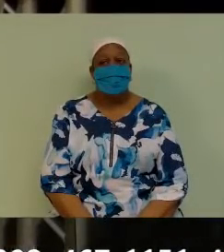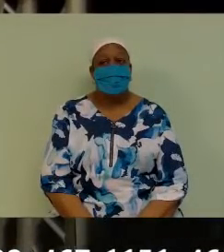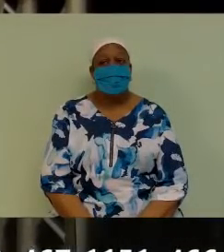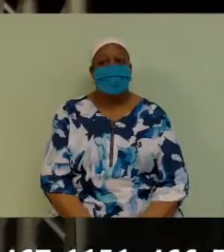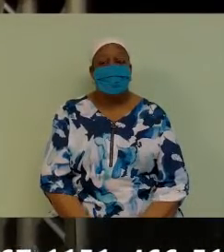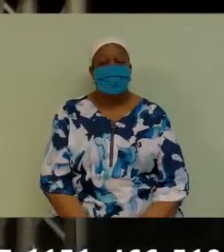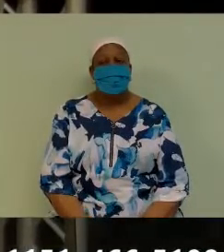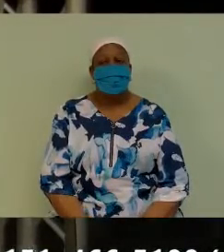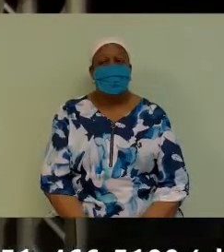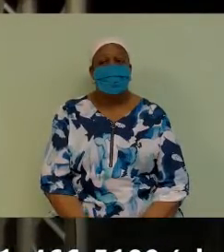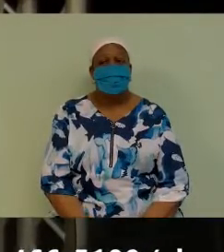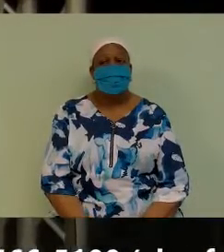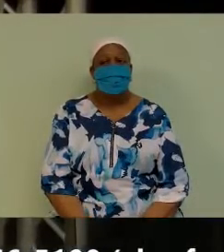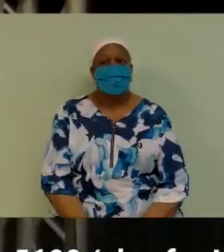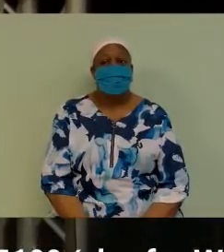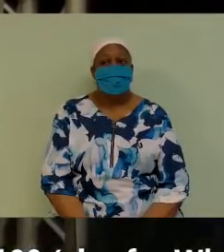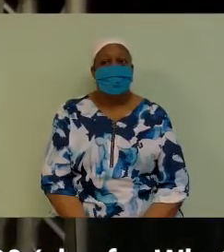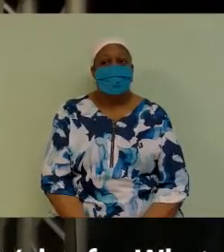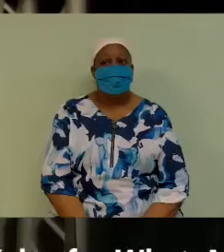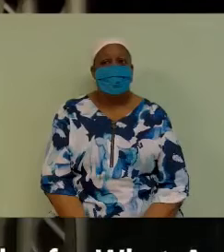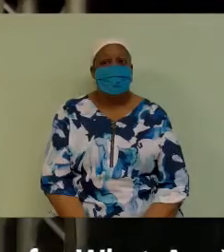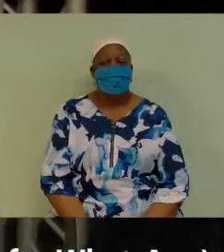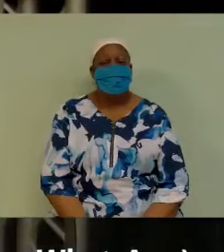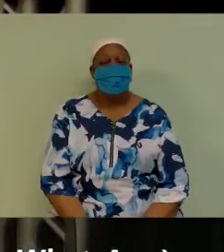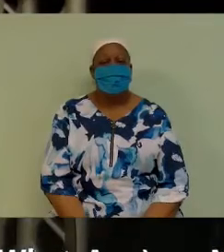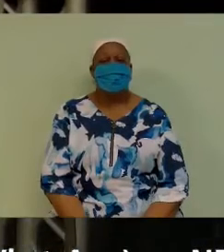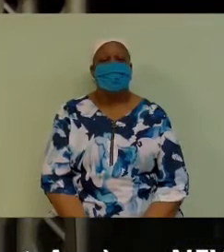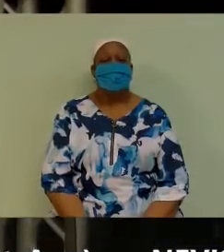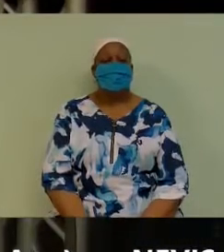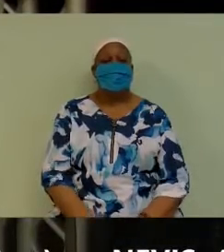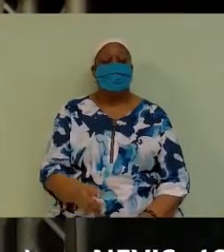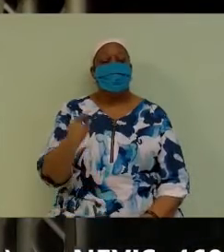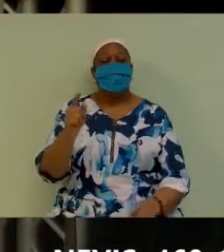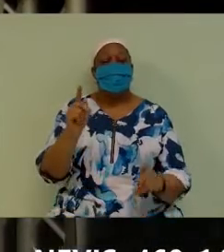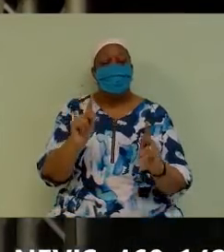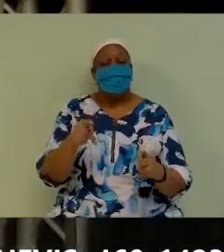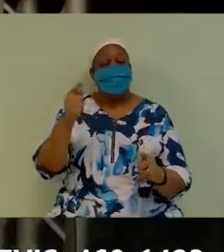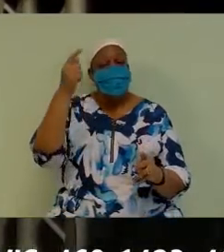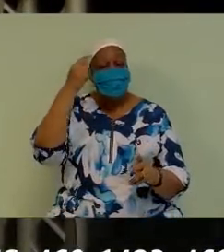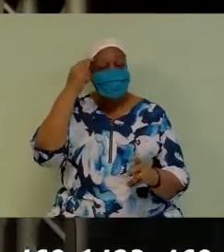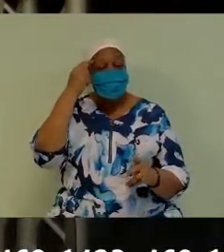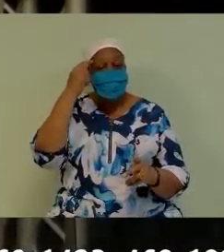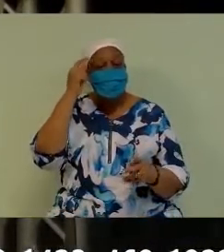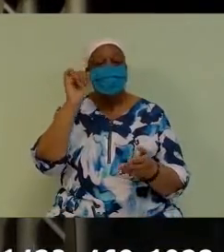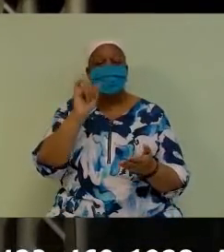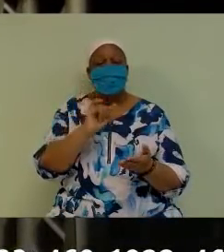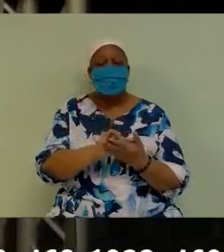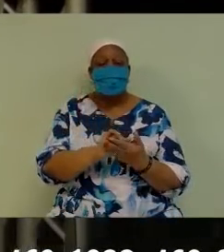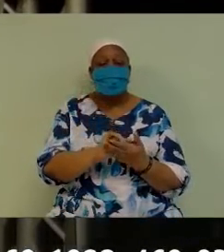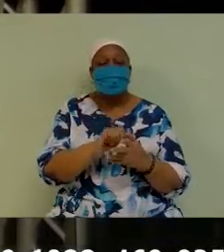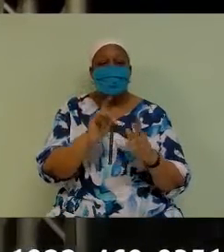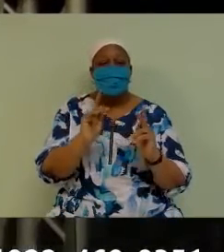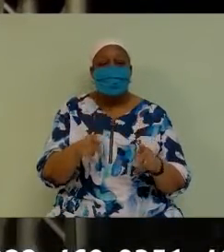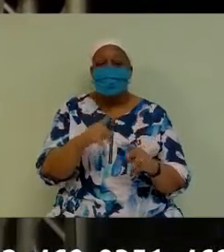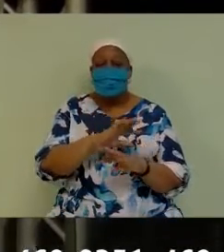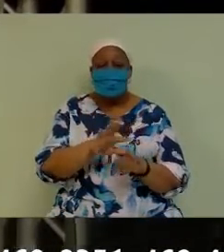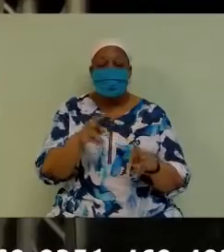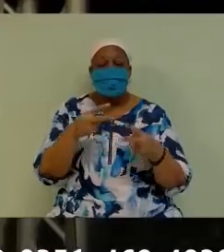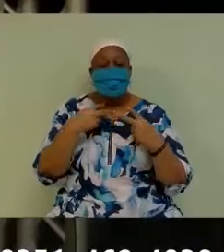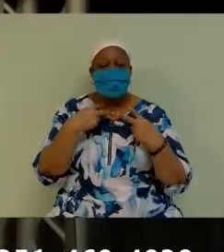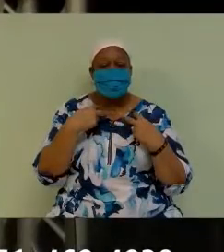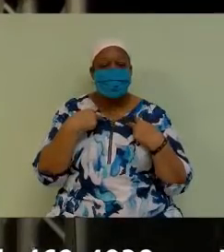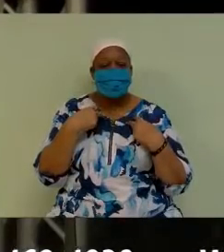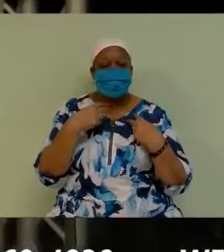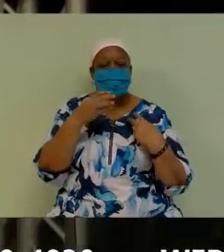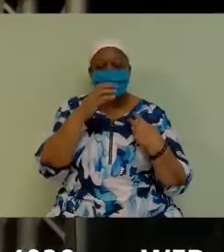the asymptomatic persons was very low. But since then, that has been walked back. And even